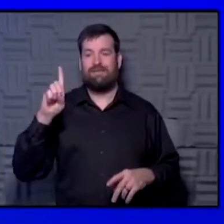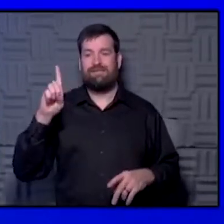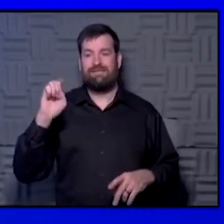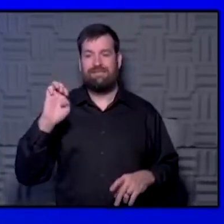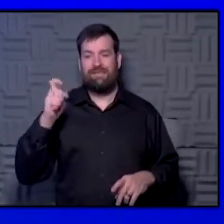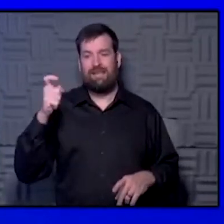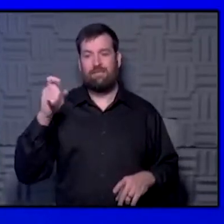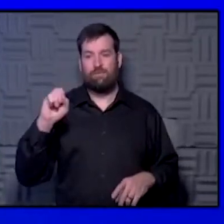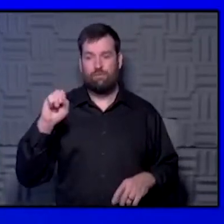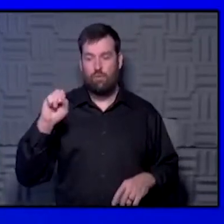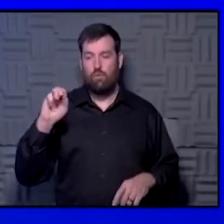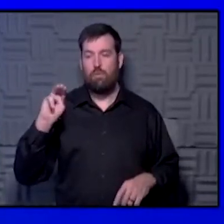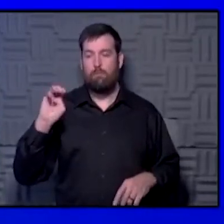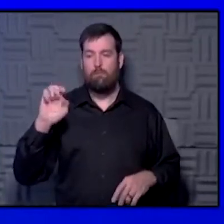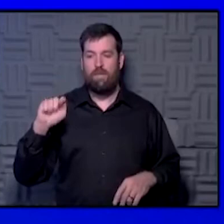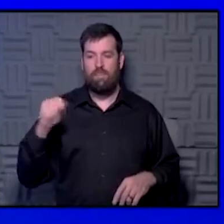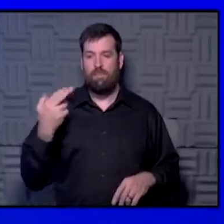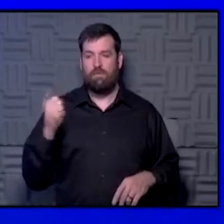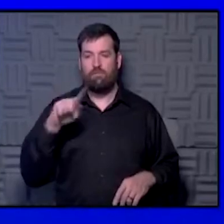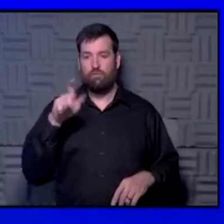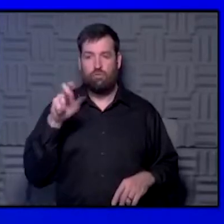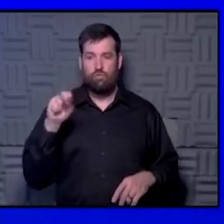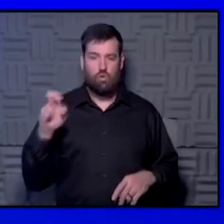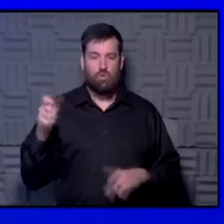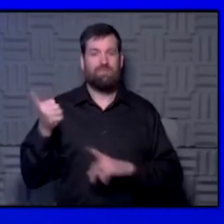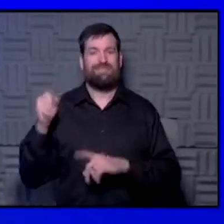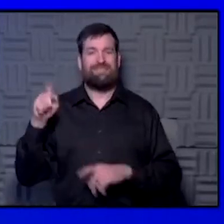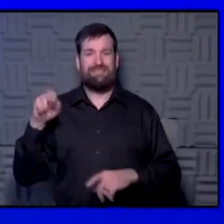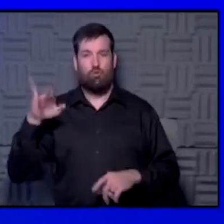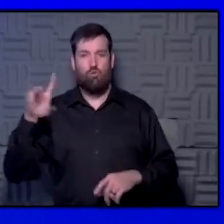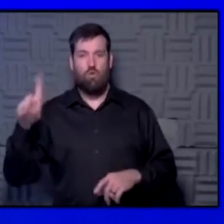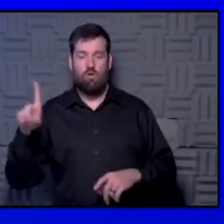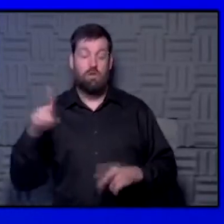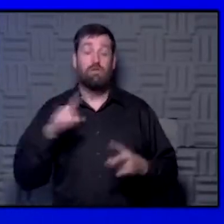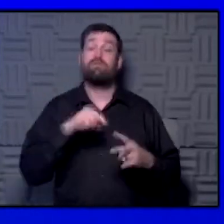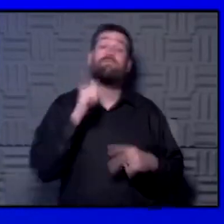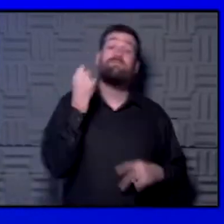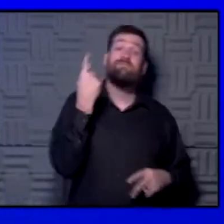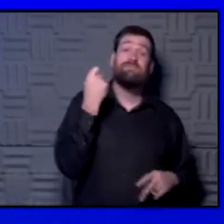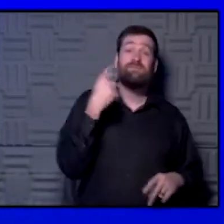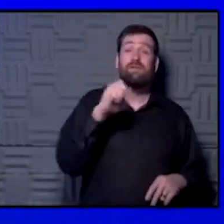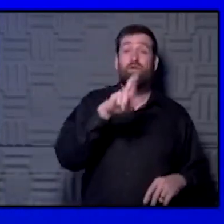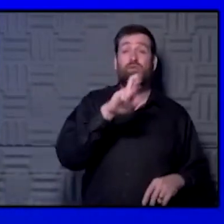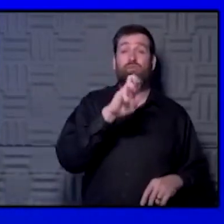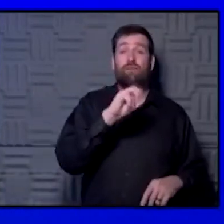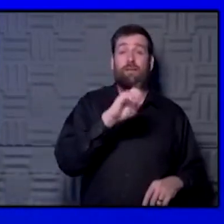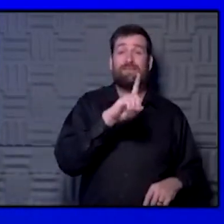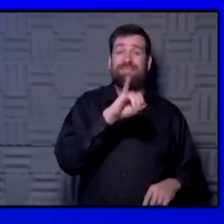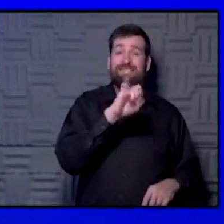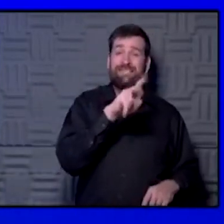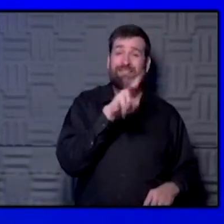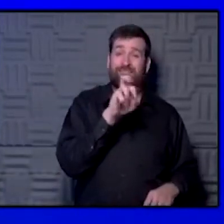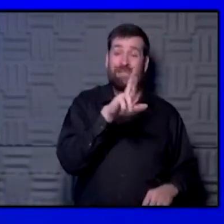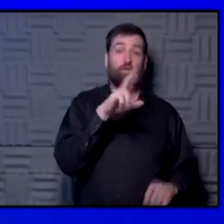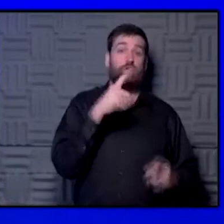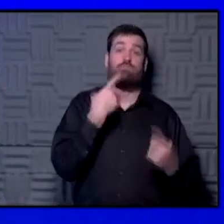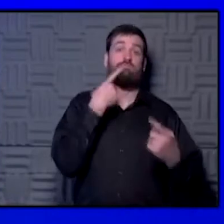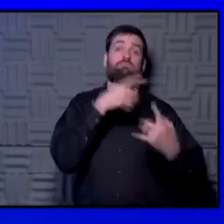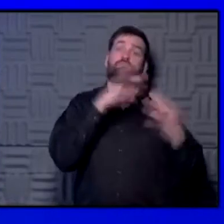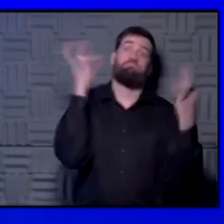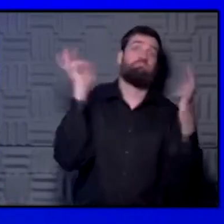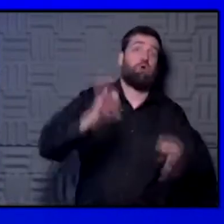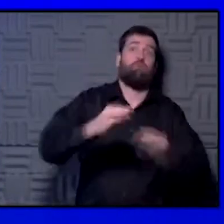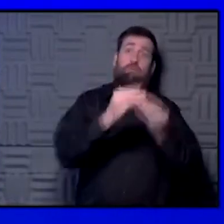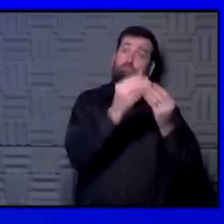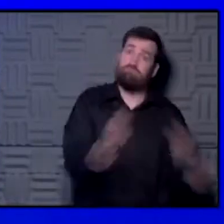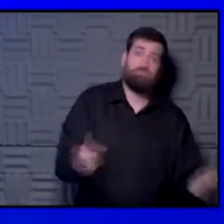steroid. The remdesivir is definitely not a panacea. It's not a silver bullet. It is a pretty good drug,